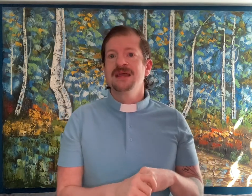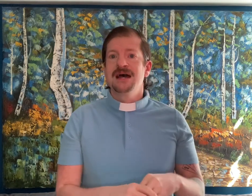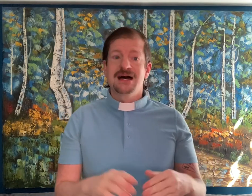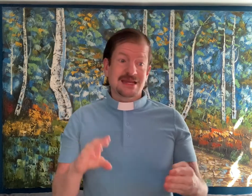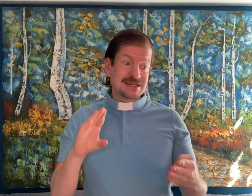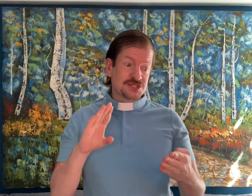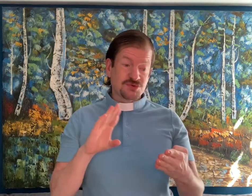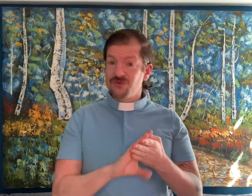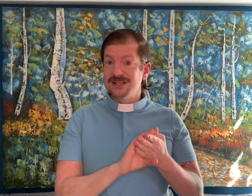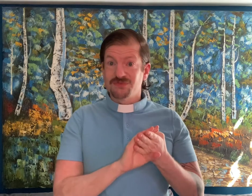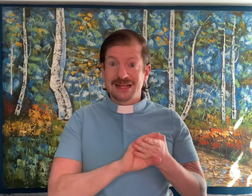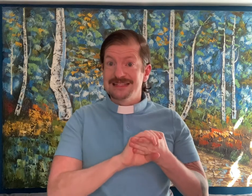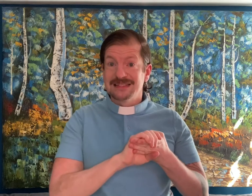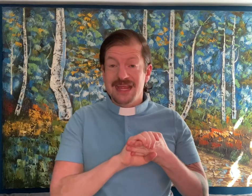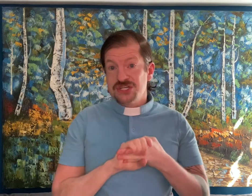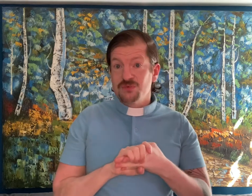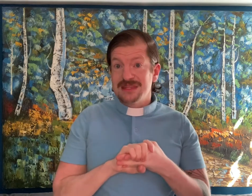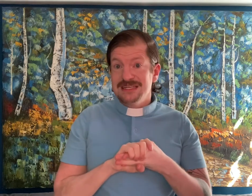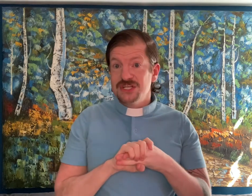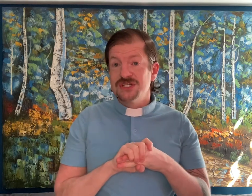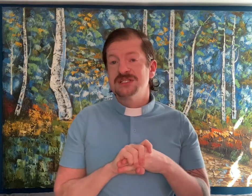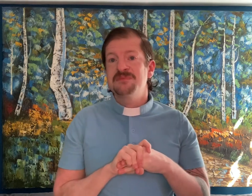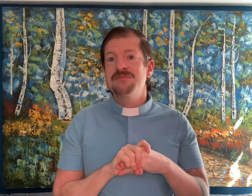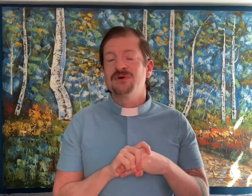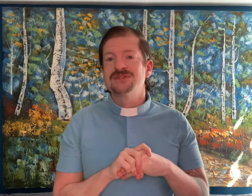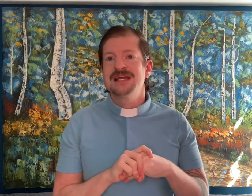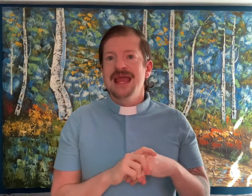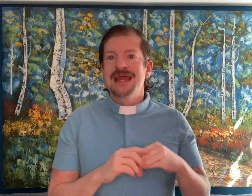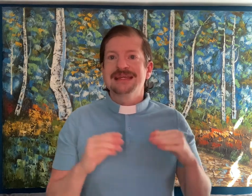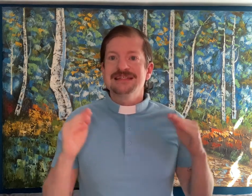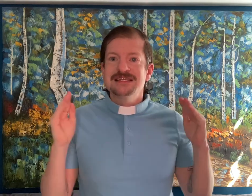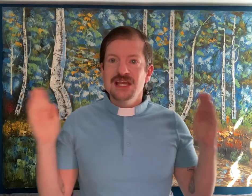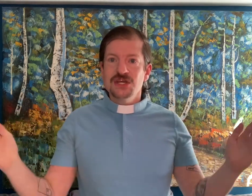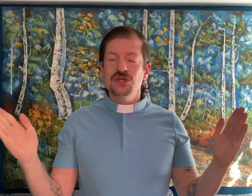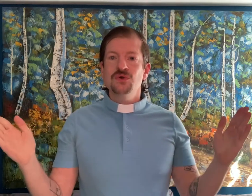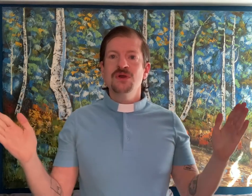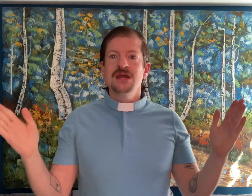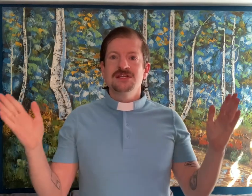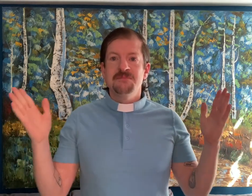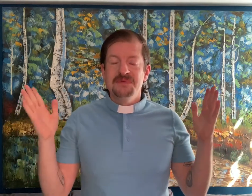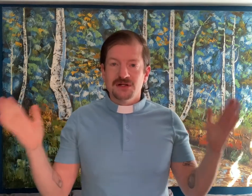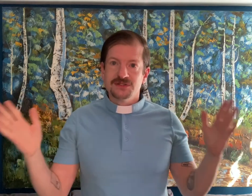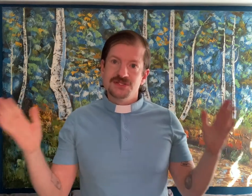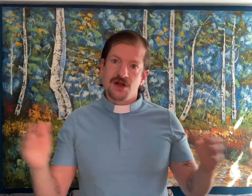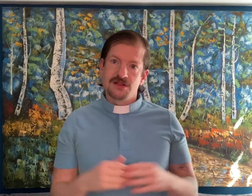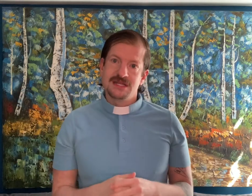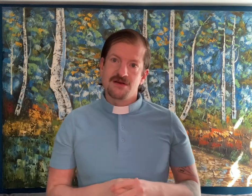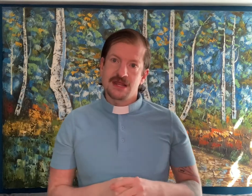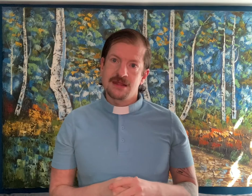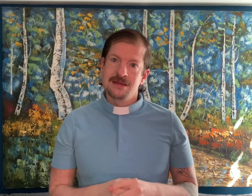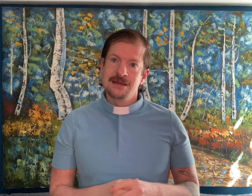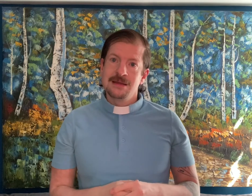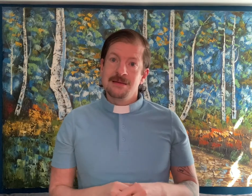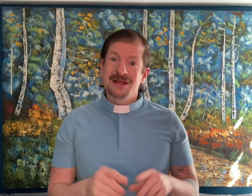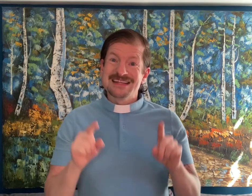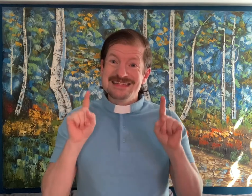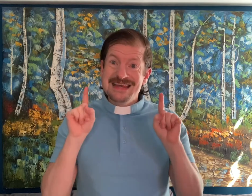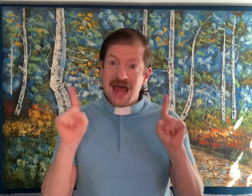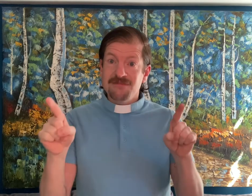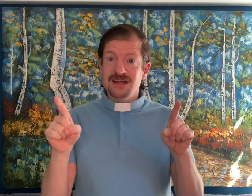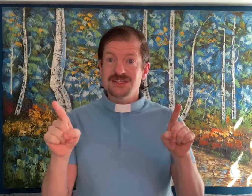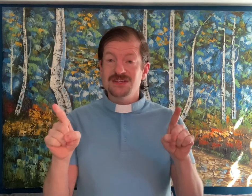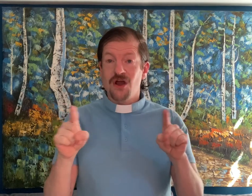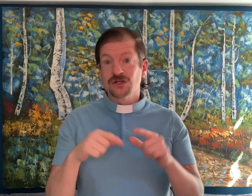discrimination. It needs to address reconciliation with Indigenous peoples and continue to build solidarity.